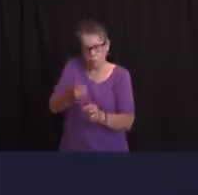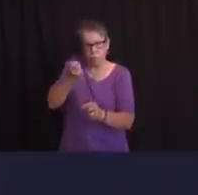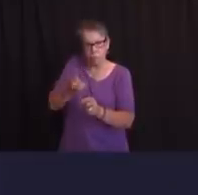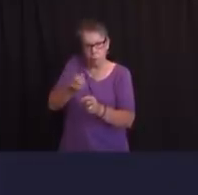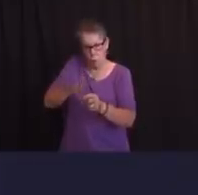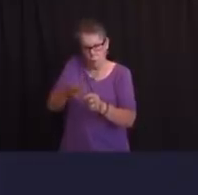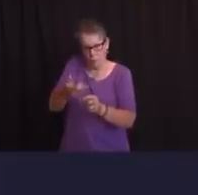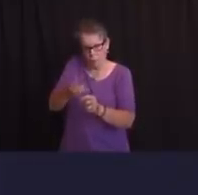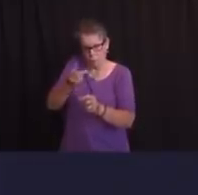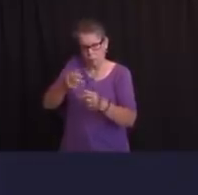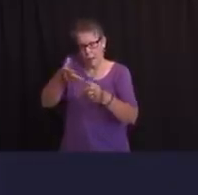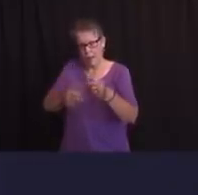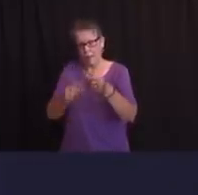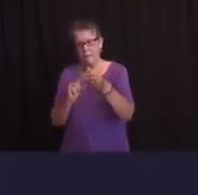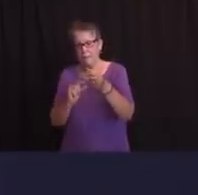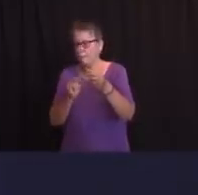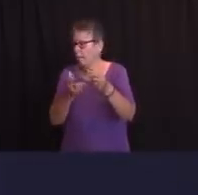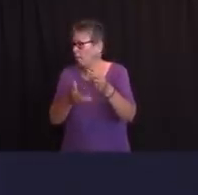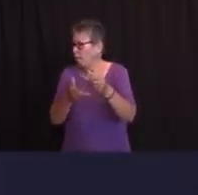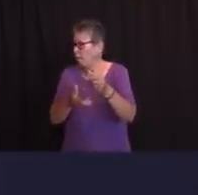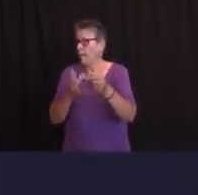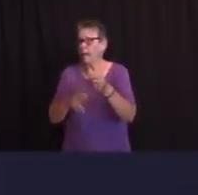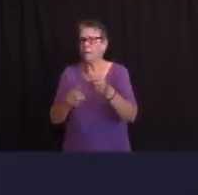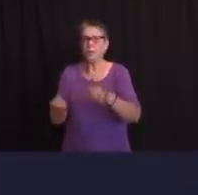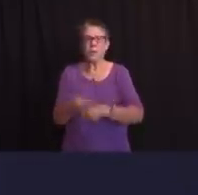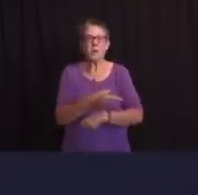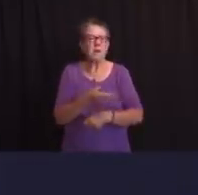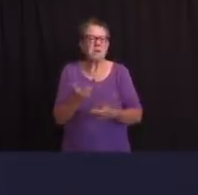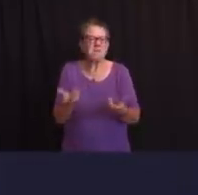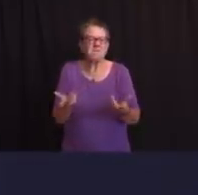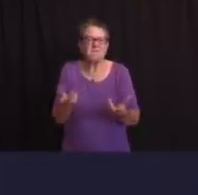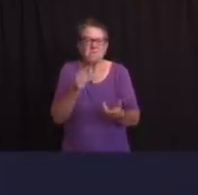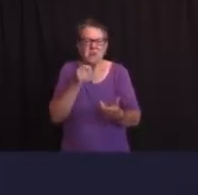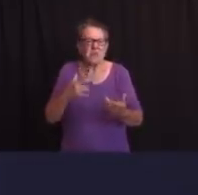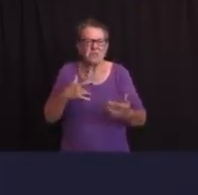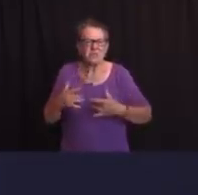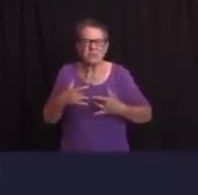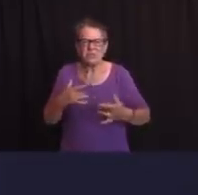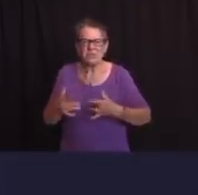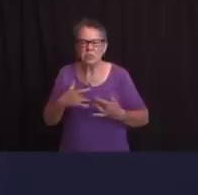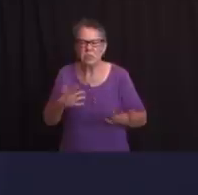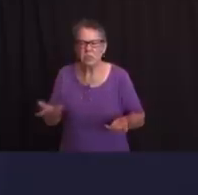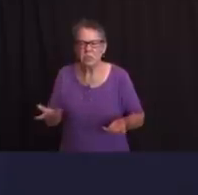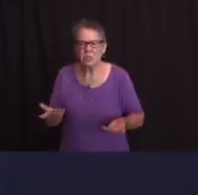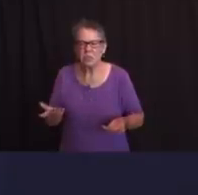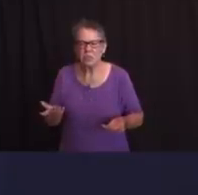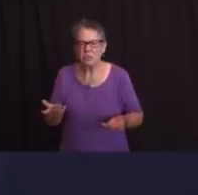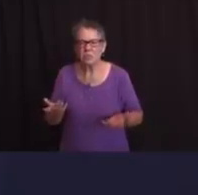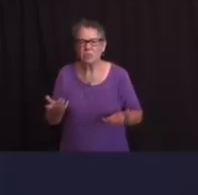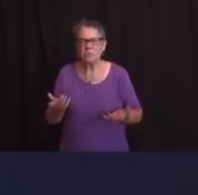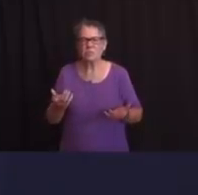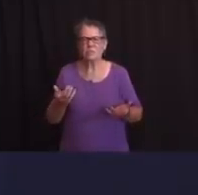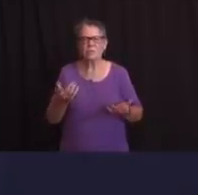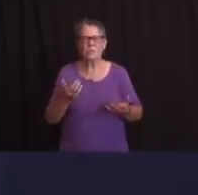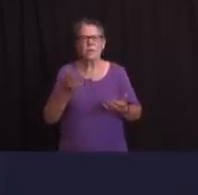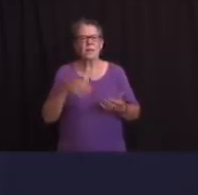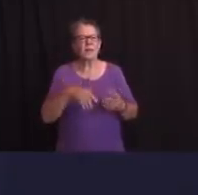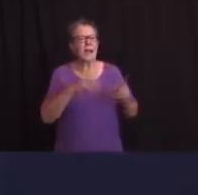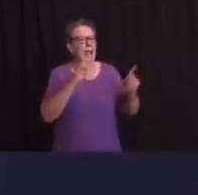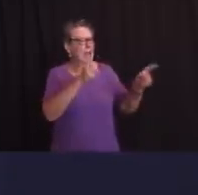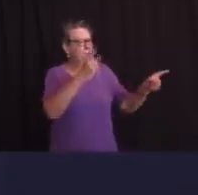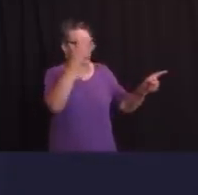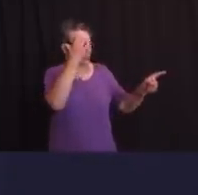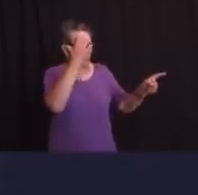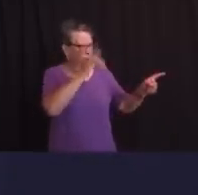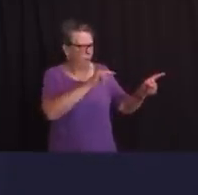okay. But our wastage percentages are low. I don't know if you have them, Ed. I mean, we get a report on that every